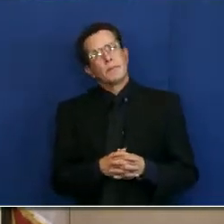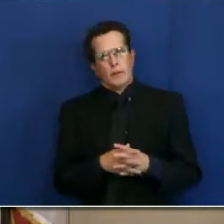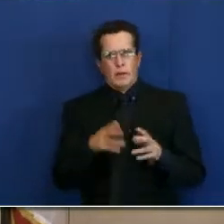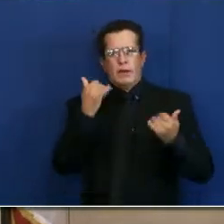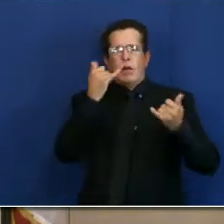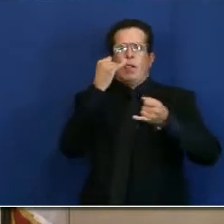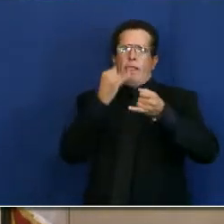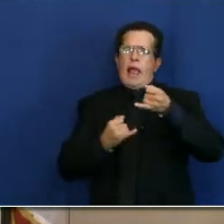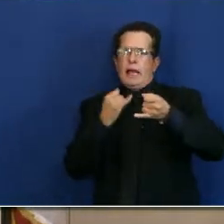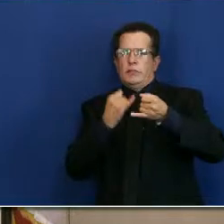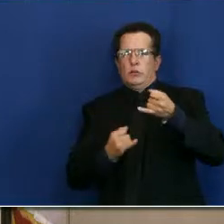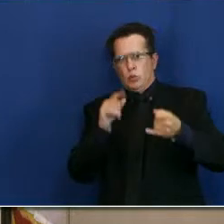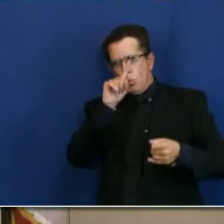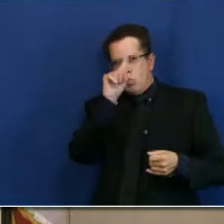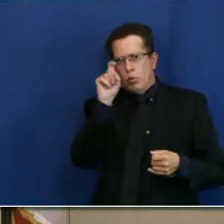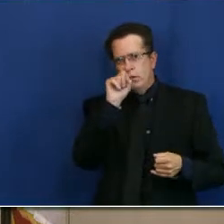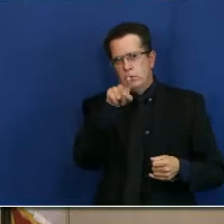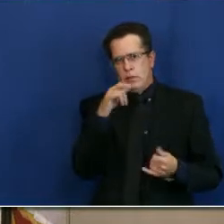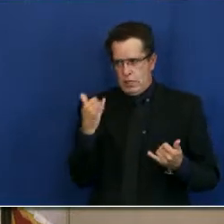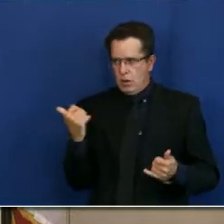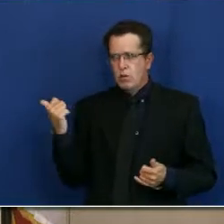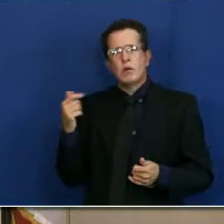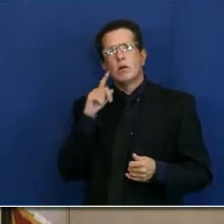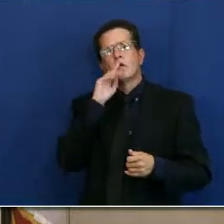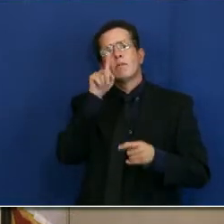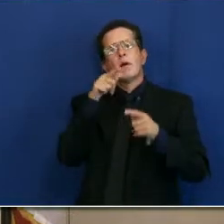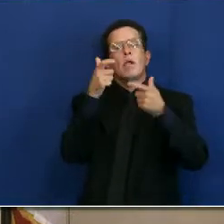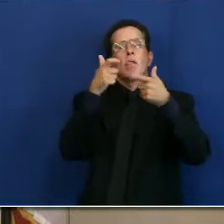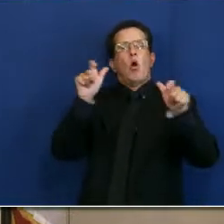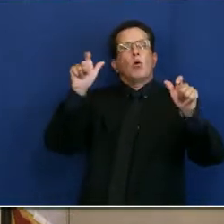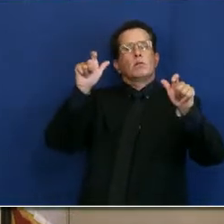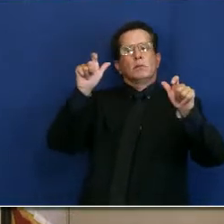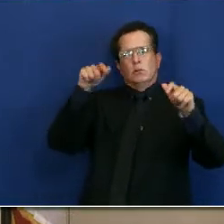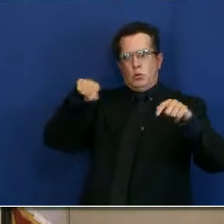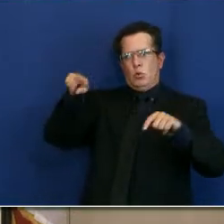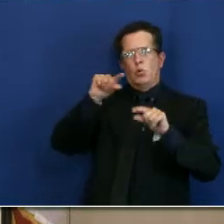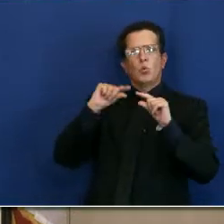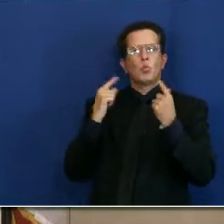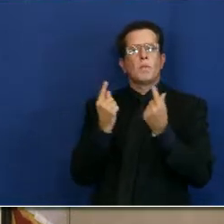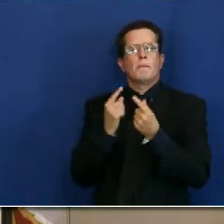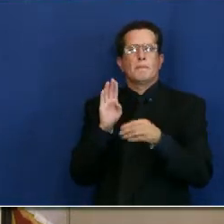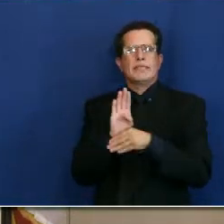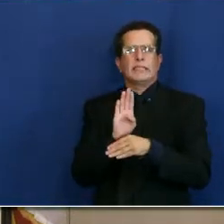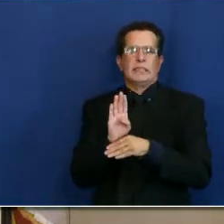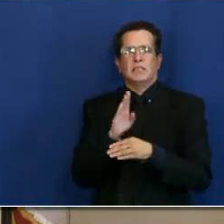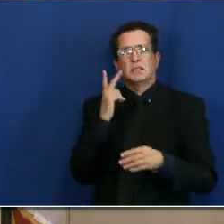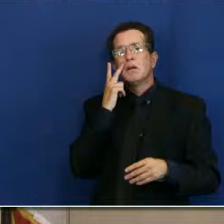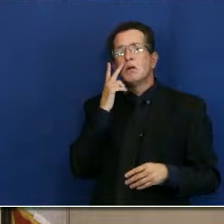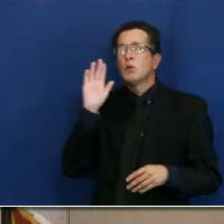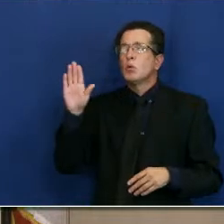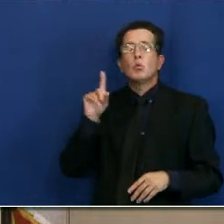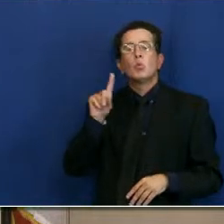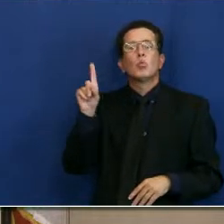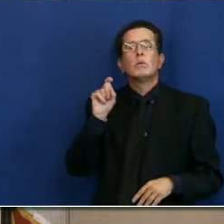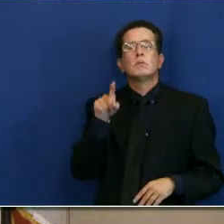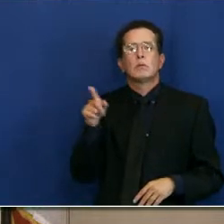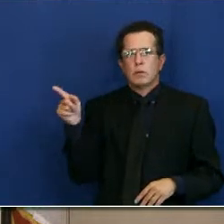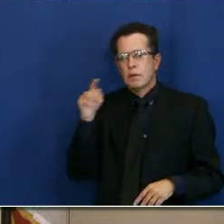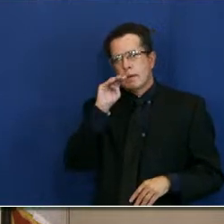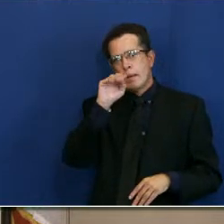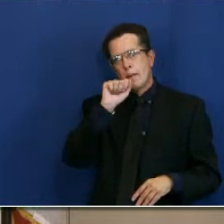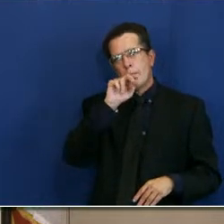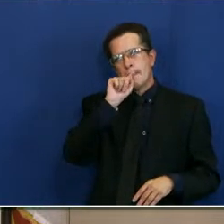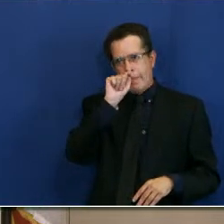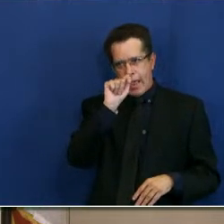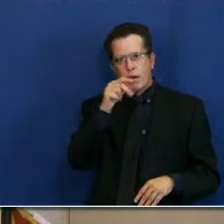Okay, this last question has to do with large group businesses, and we'll go ahead and hear the question. This one is from Matt